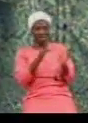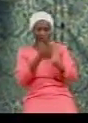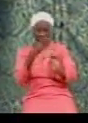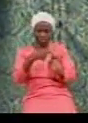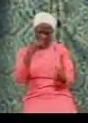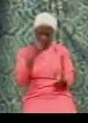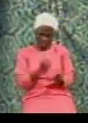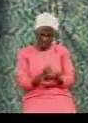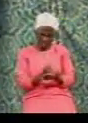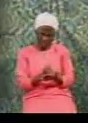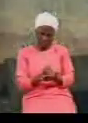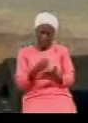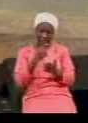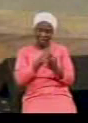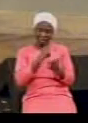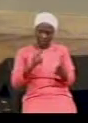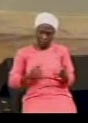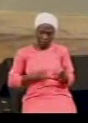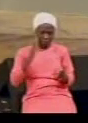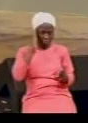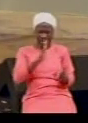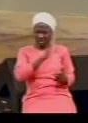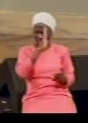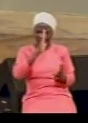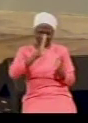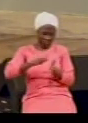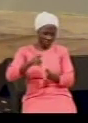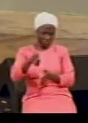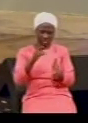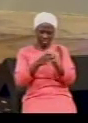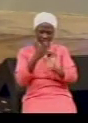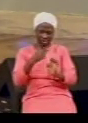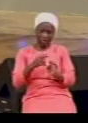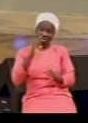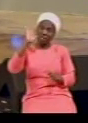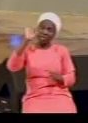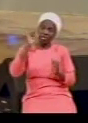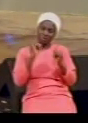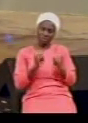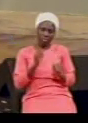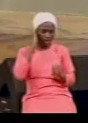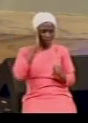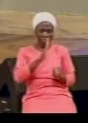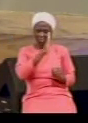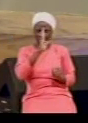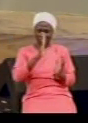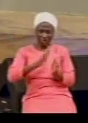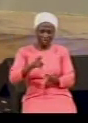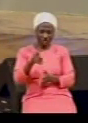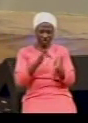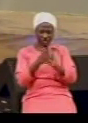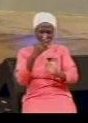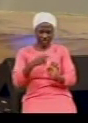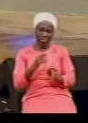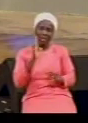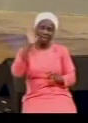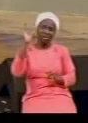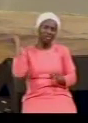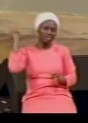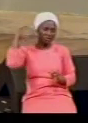The Lord will never leave you. His power will never leave you. His grace will never leave